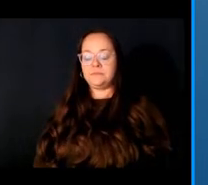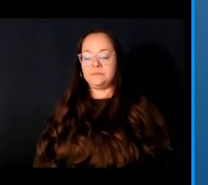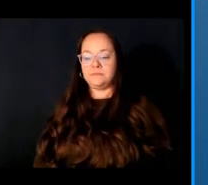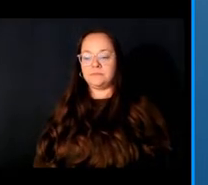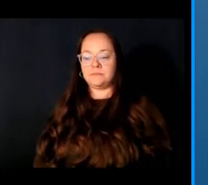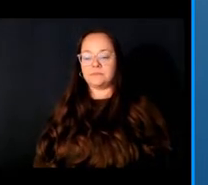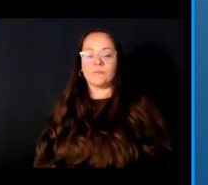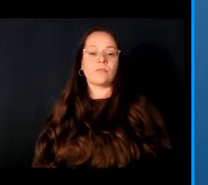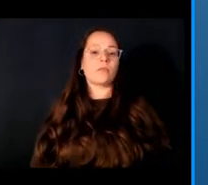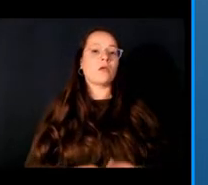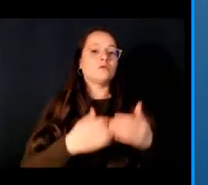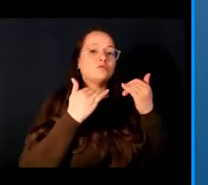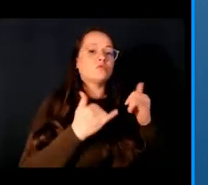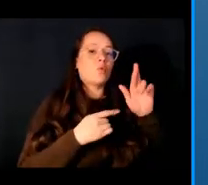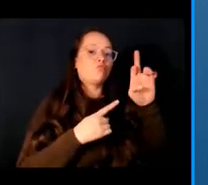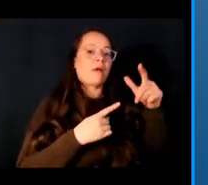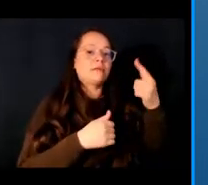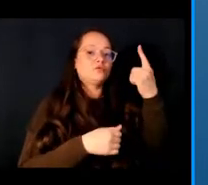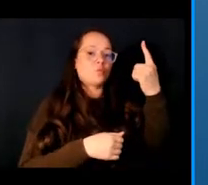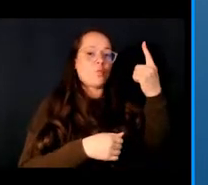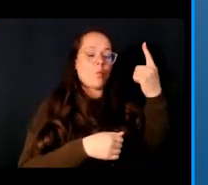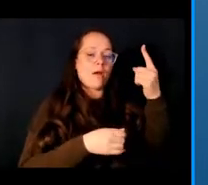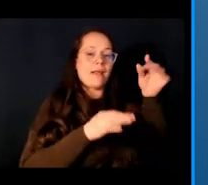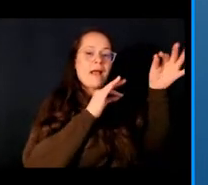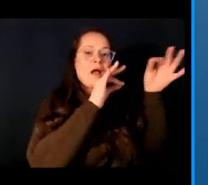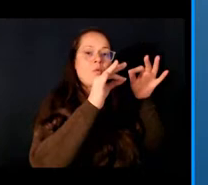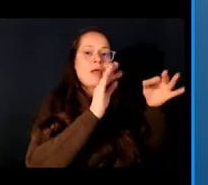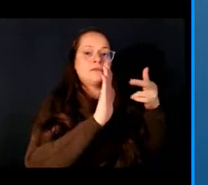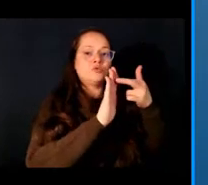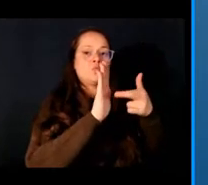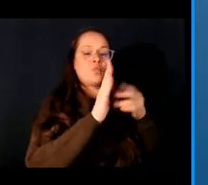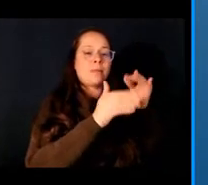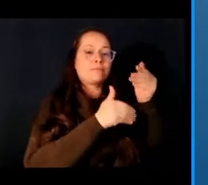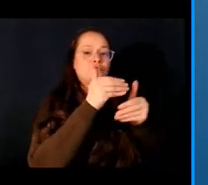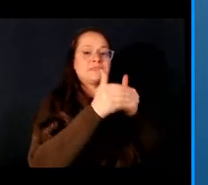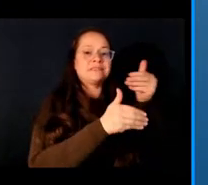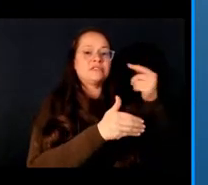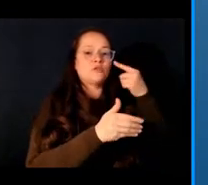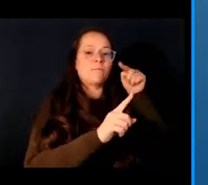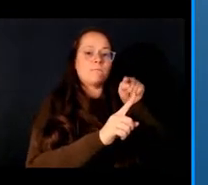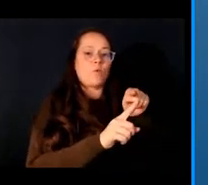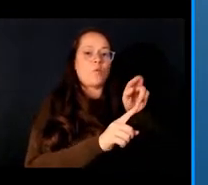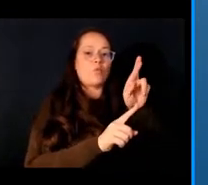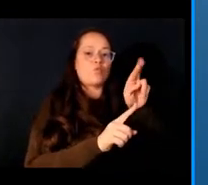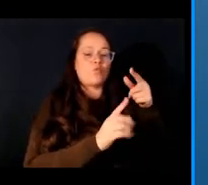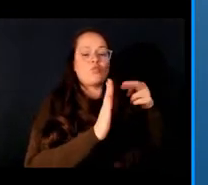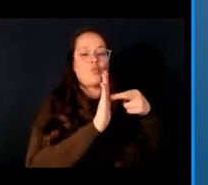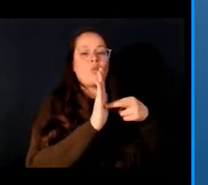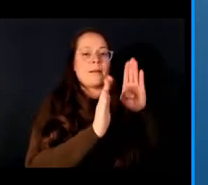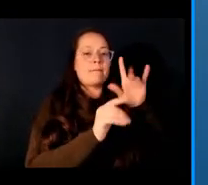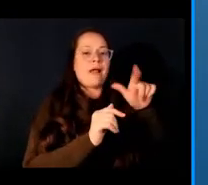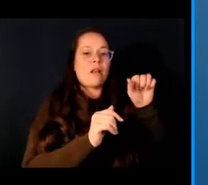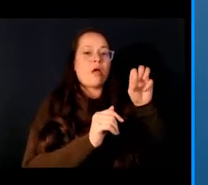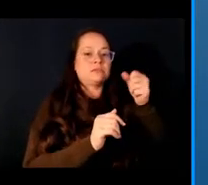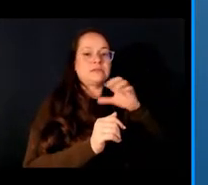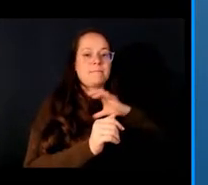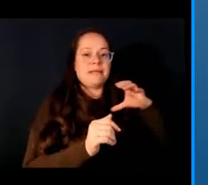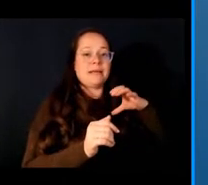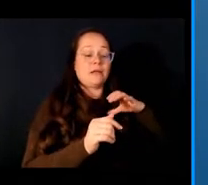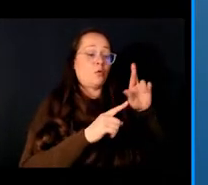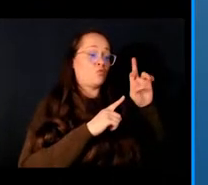so regulation one outlines the rules of procedure for this rules and bylaws committee in regulation